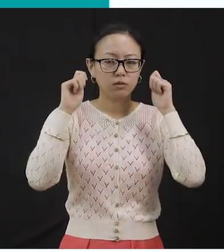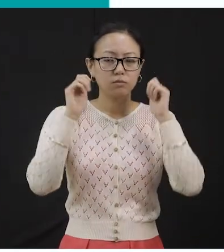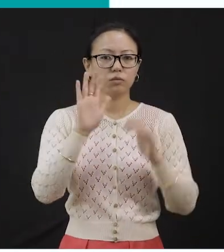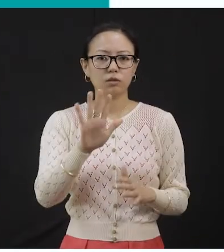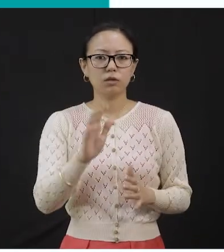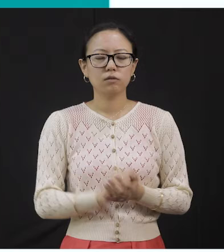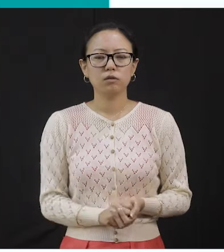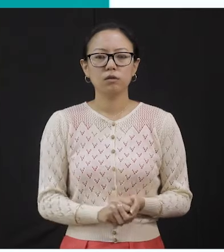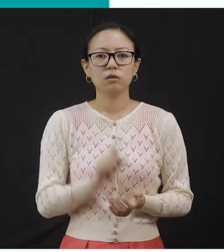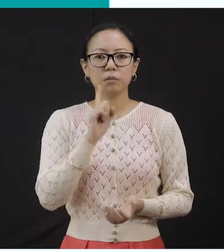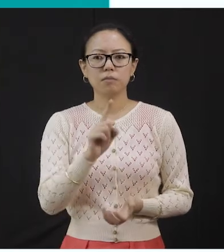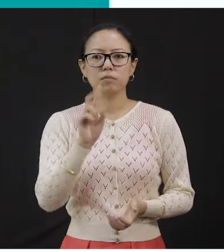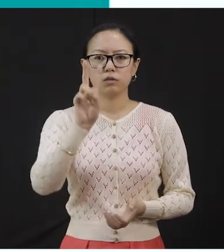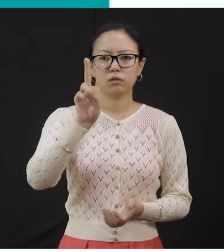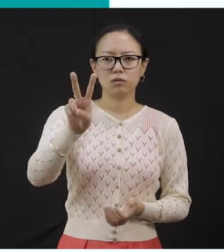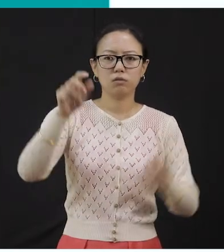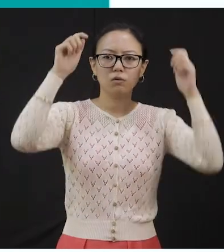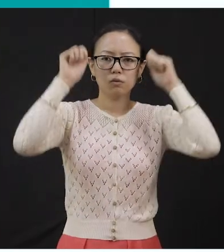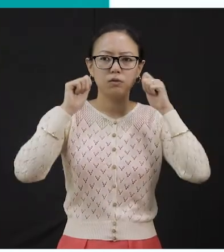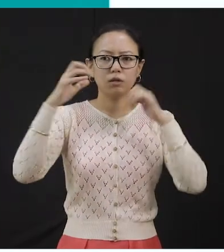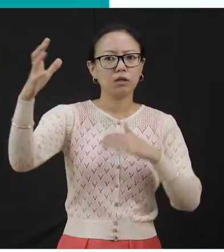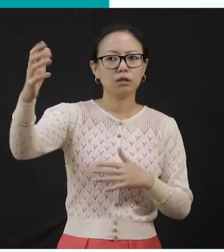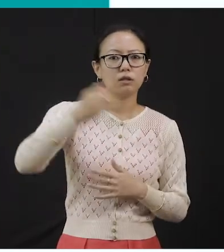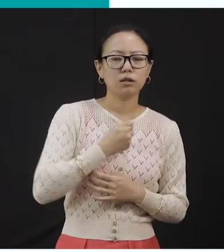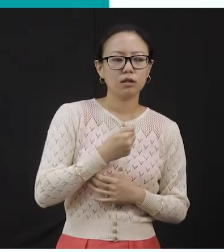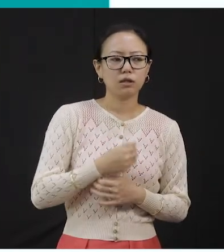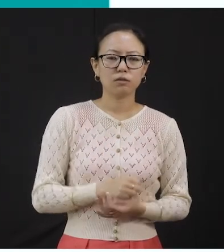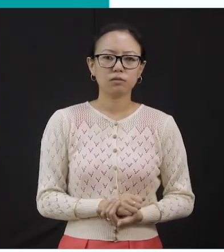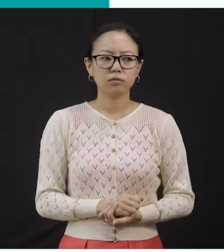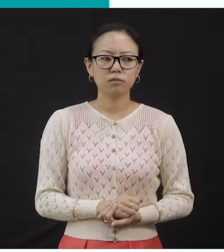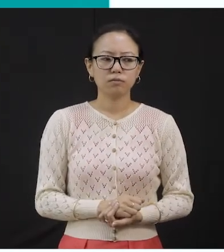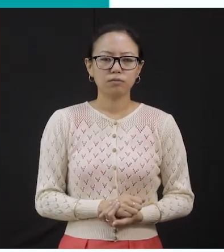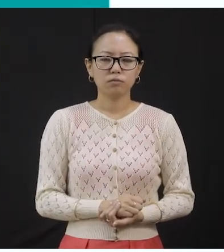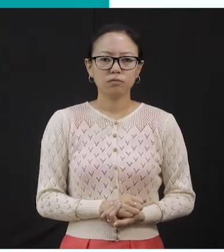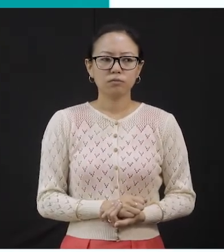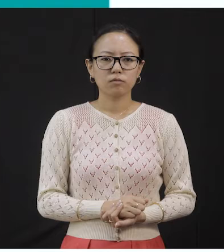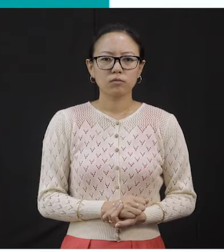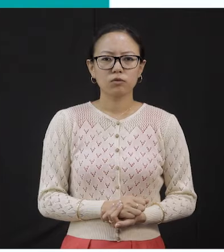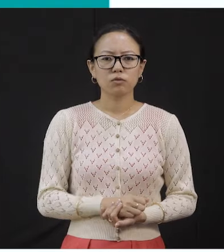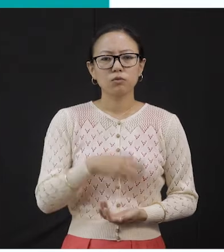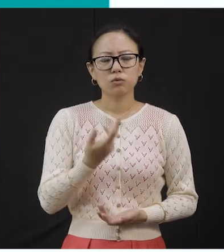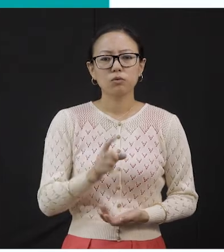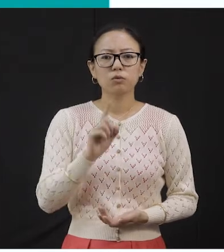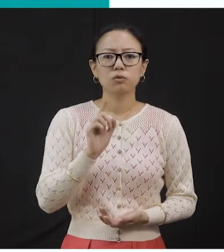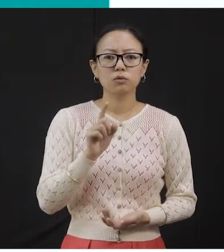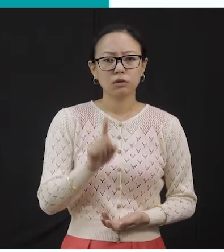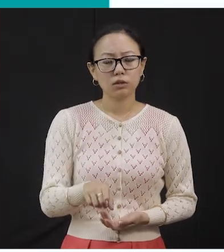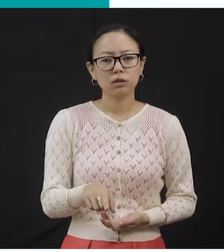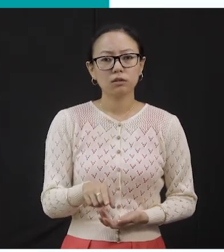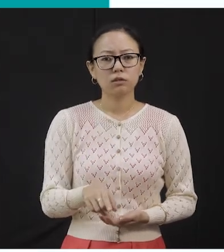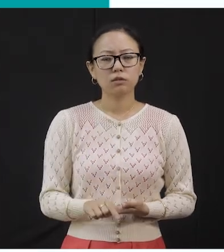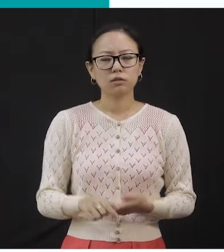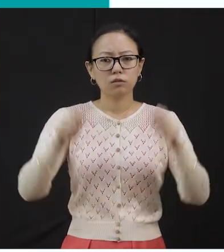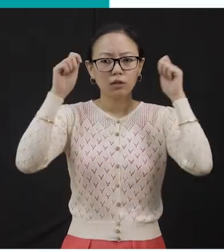take away 2 hats from here. How many hats? 2 hats. Then tell me, how many hats are